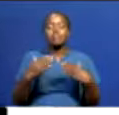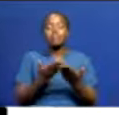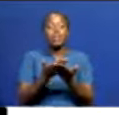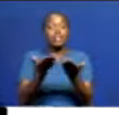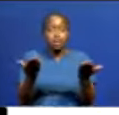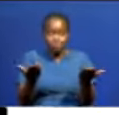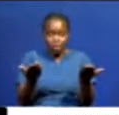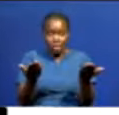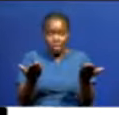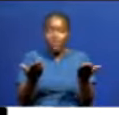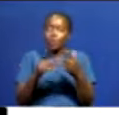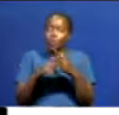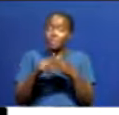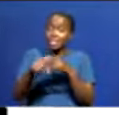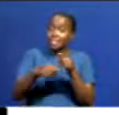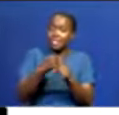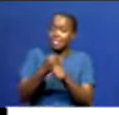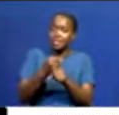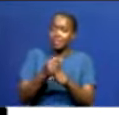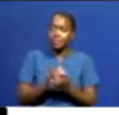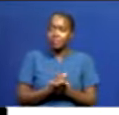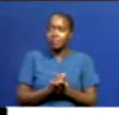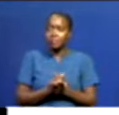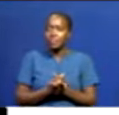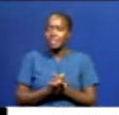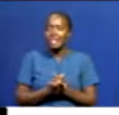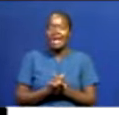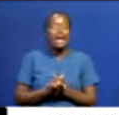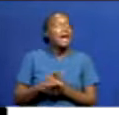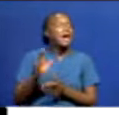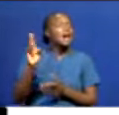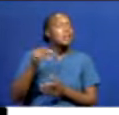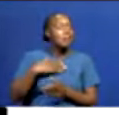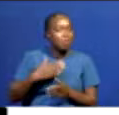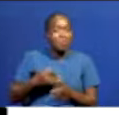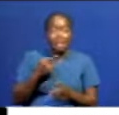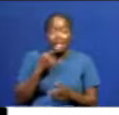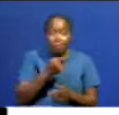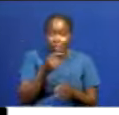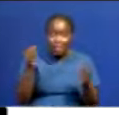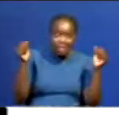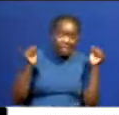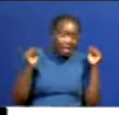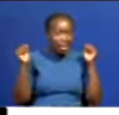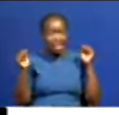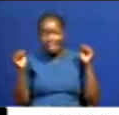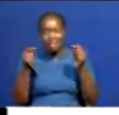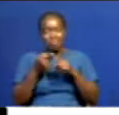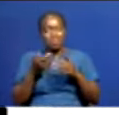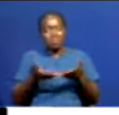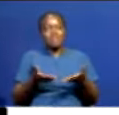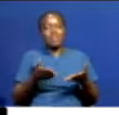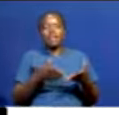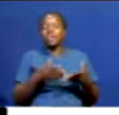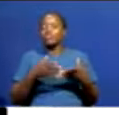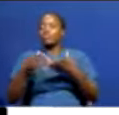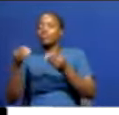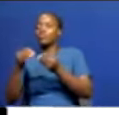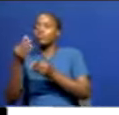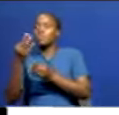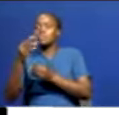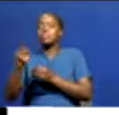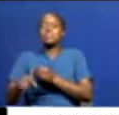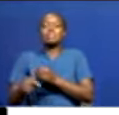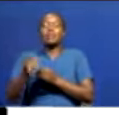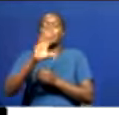these ones. We are beginning this year. Hakuna mtu anaambia hao wafugaji wanatoka hapo wanaenda pale walipe 3%